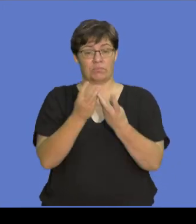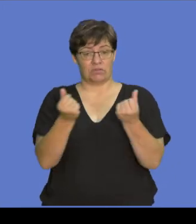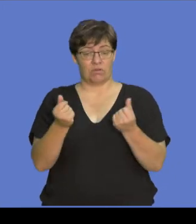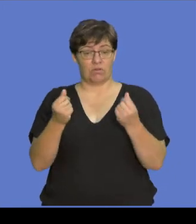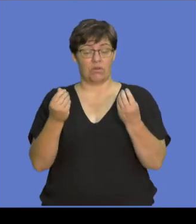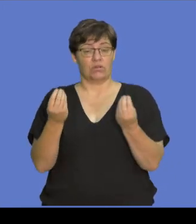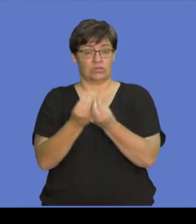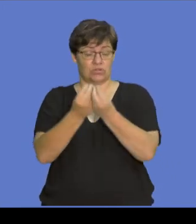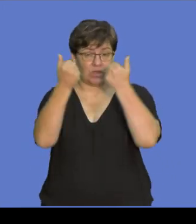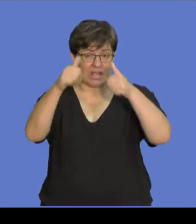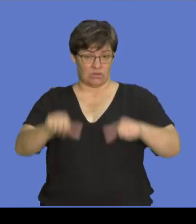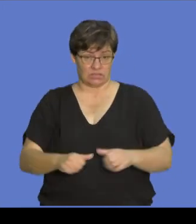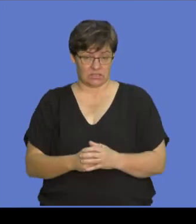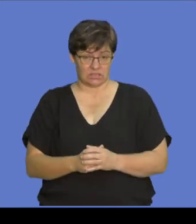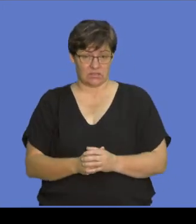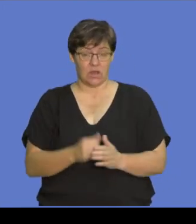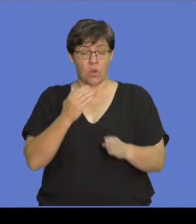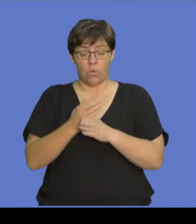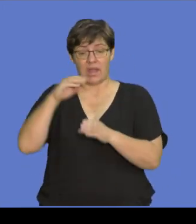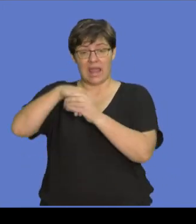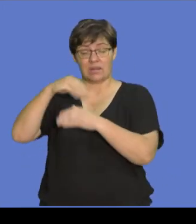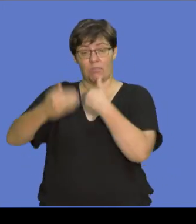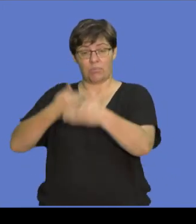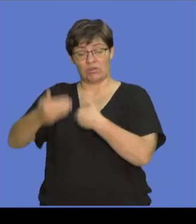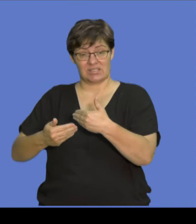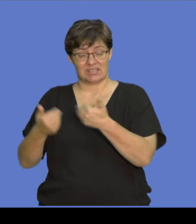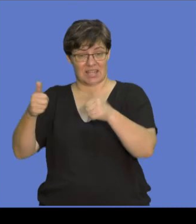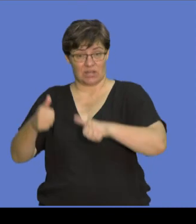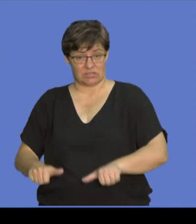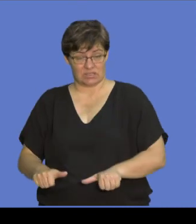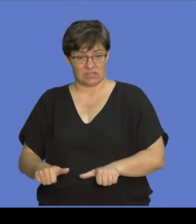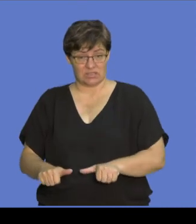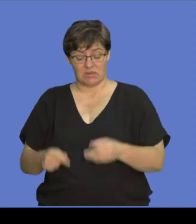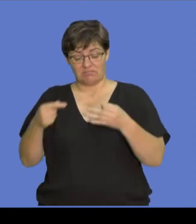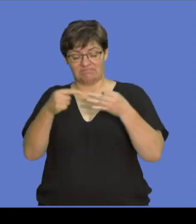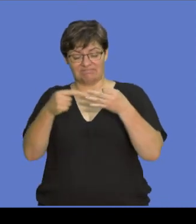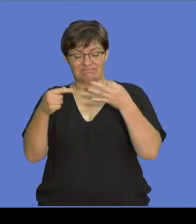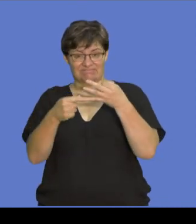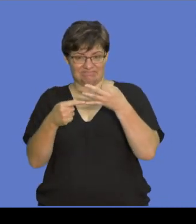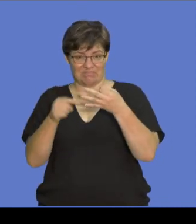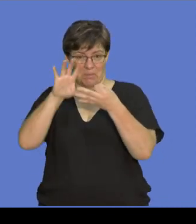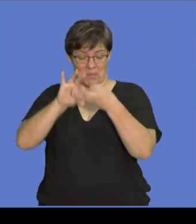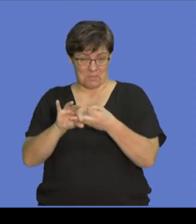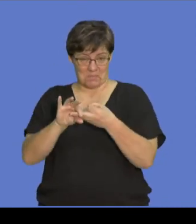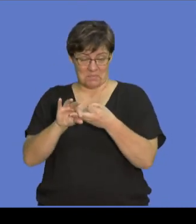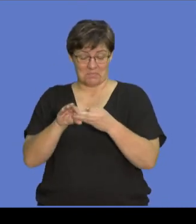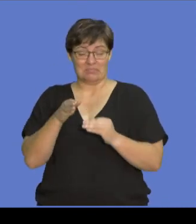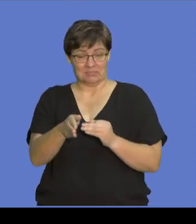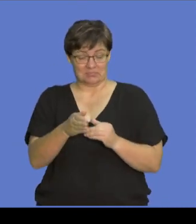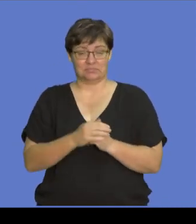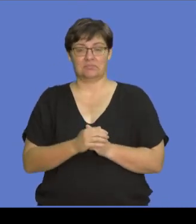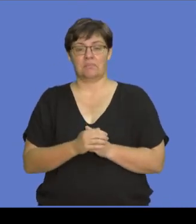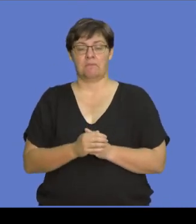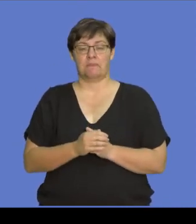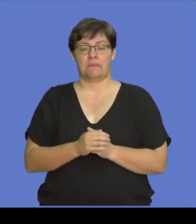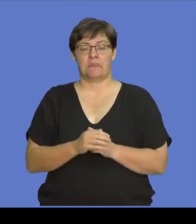know that the work in process account brings together the three cost components, right? Also, you